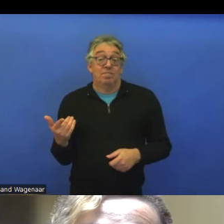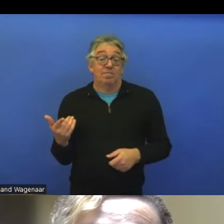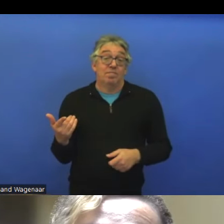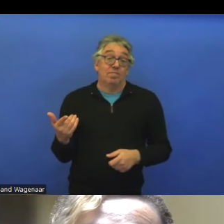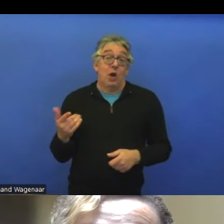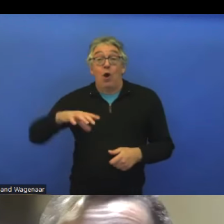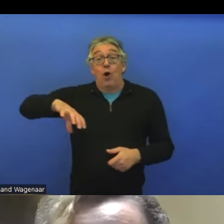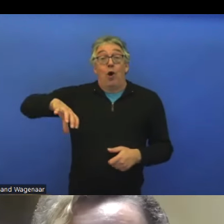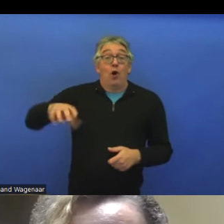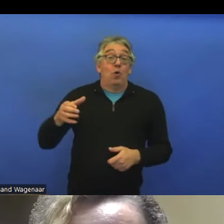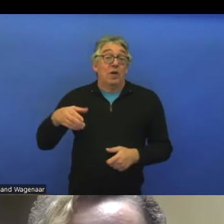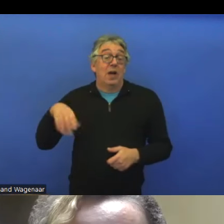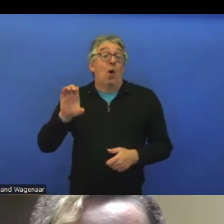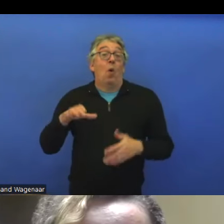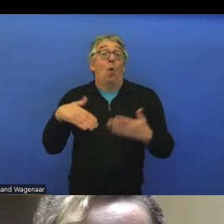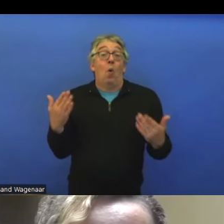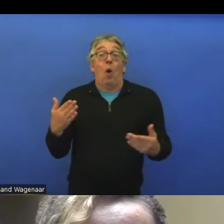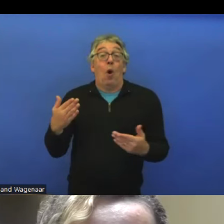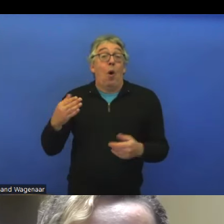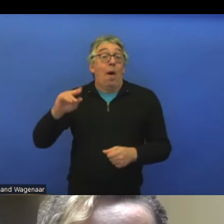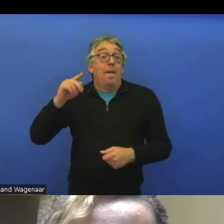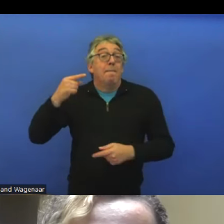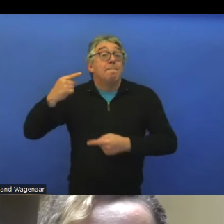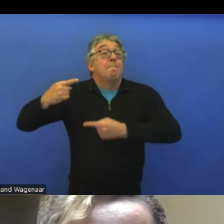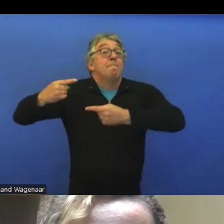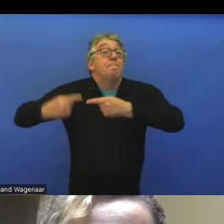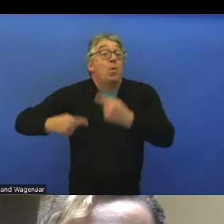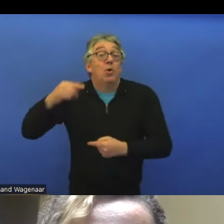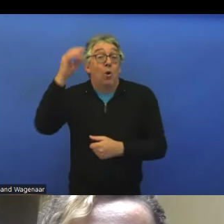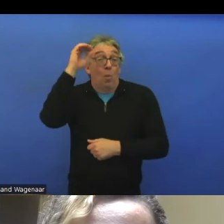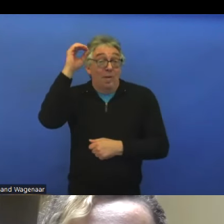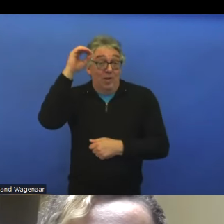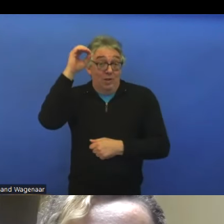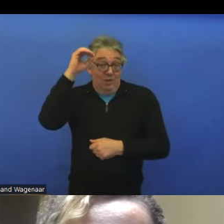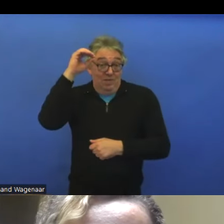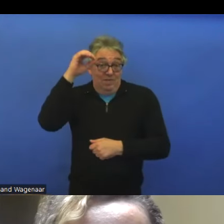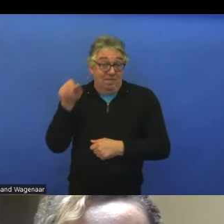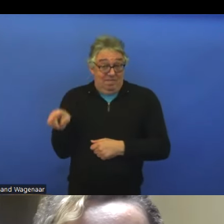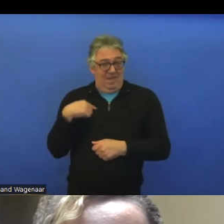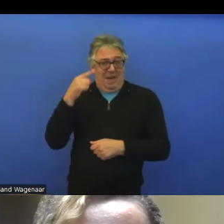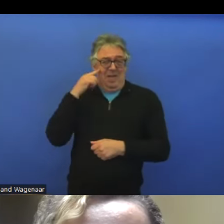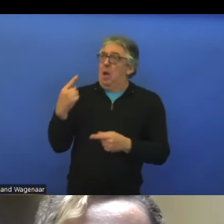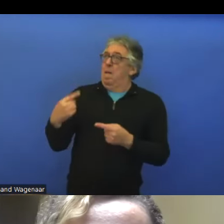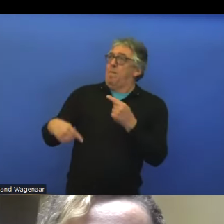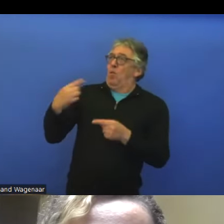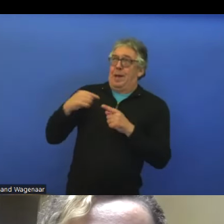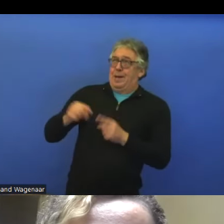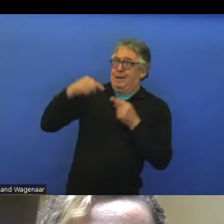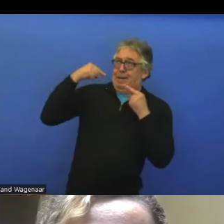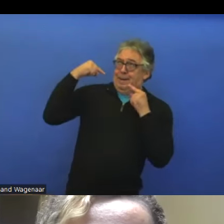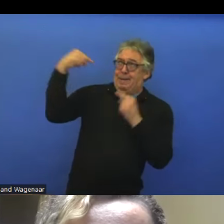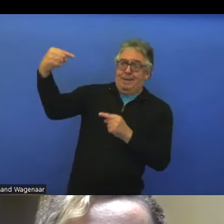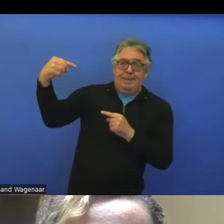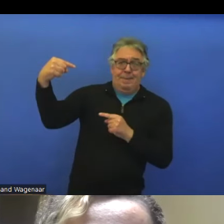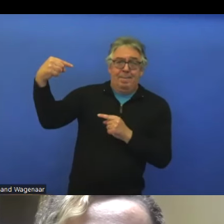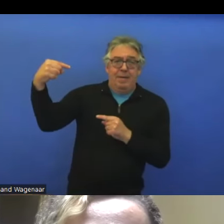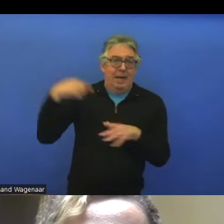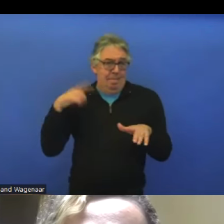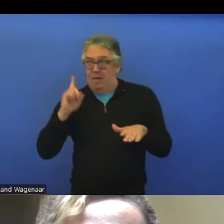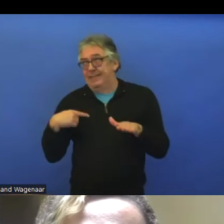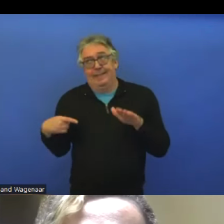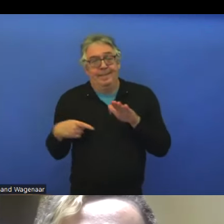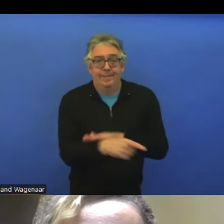or political opinion is the last one you see on the slide, but I'm mentioning this because as the last one, I would